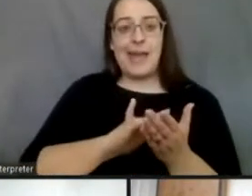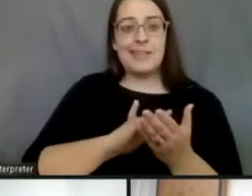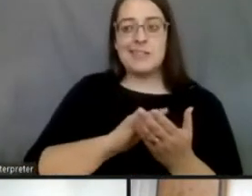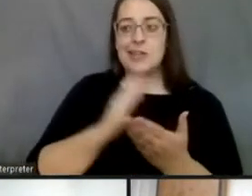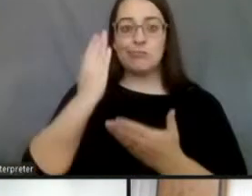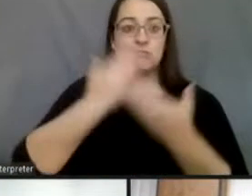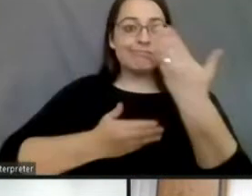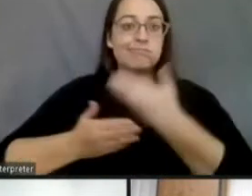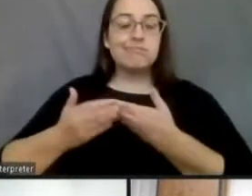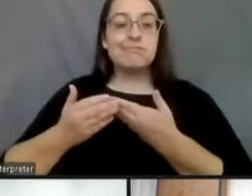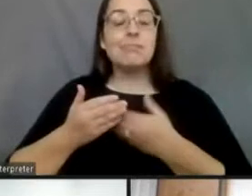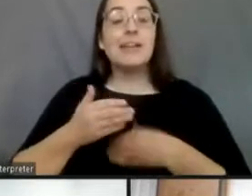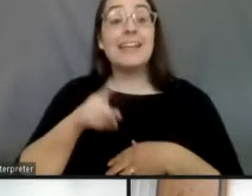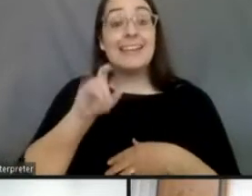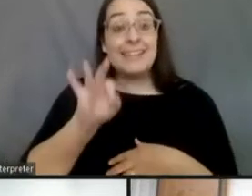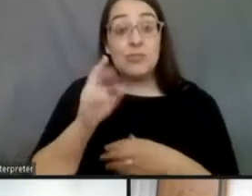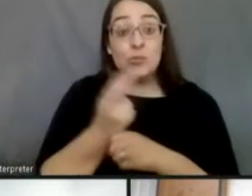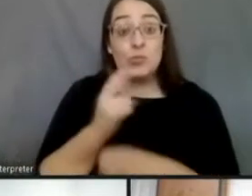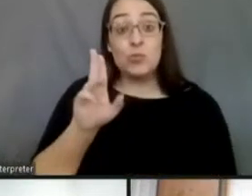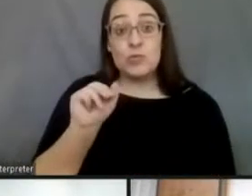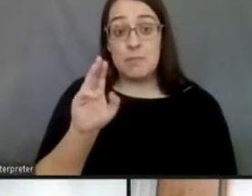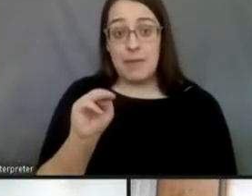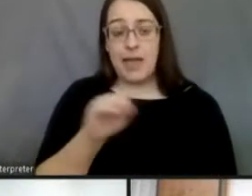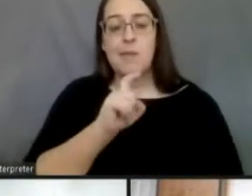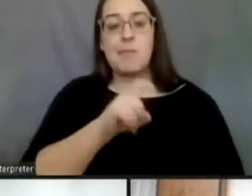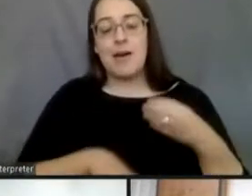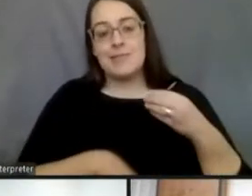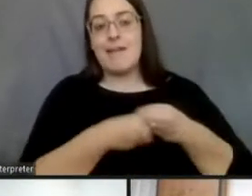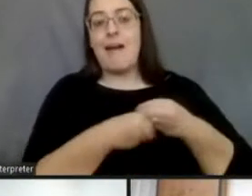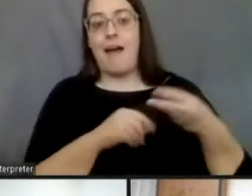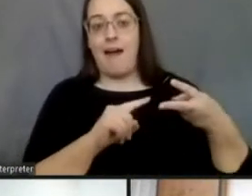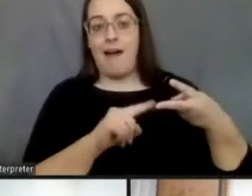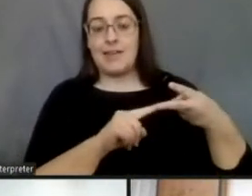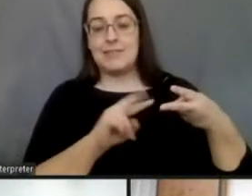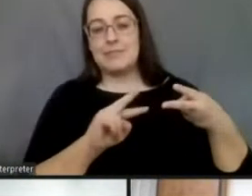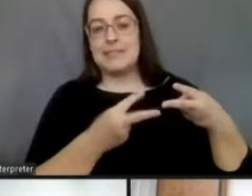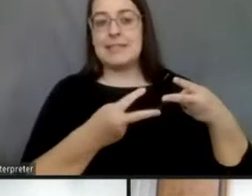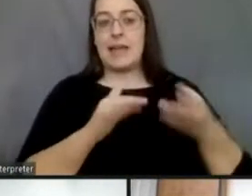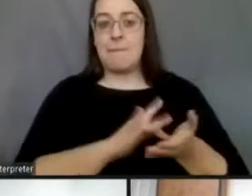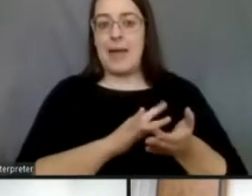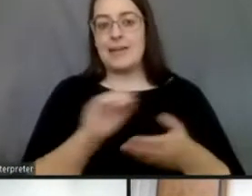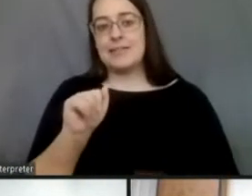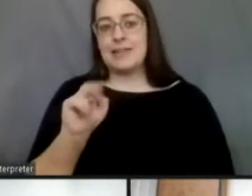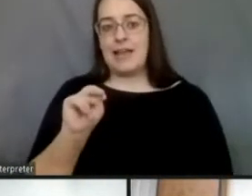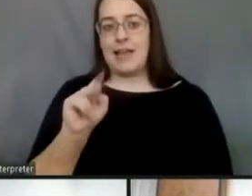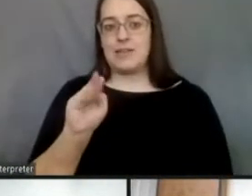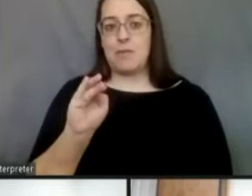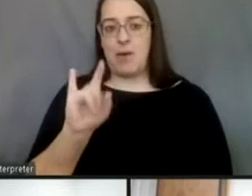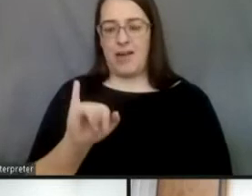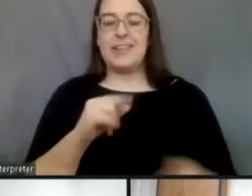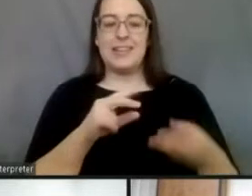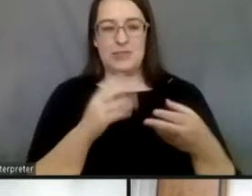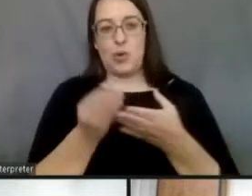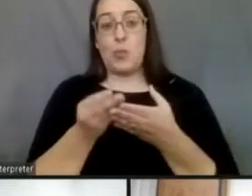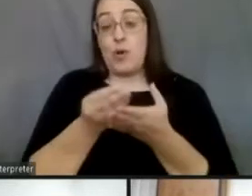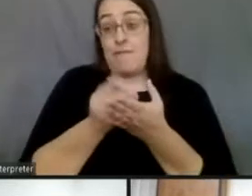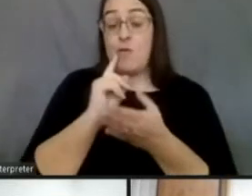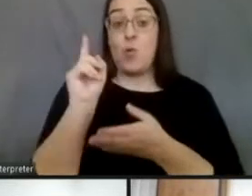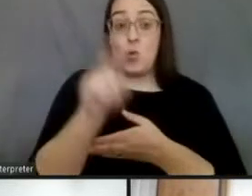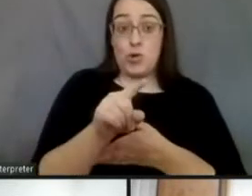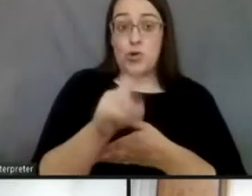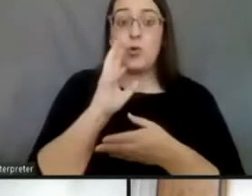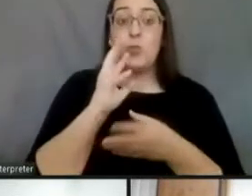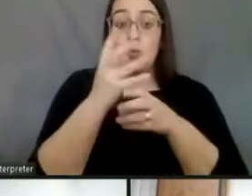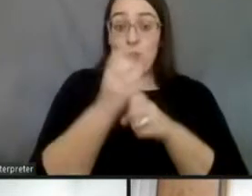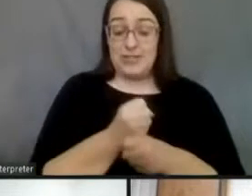use bamlanivimab, you must combine it with a second antibody and give it as a cocktail. So we are now obtaining that second antibody, and we'll have that available